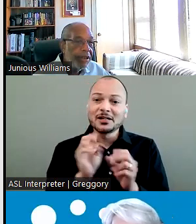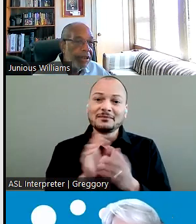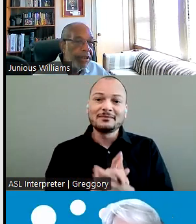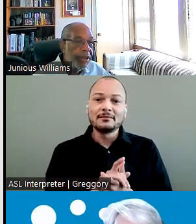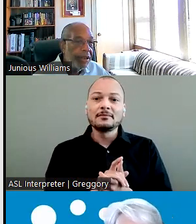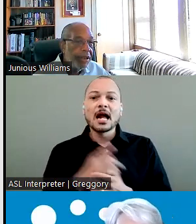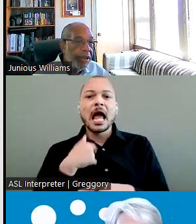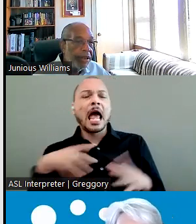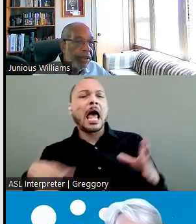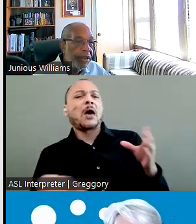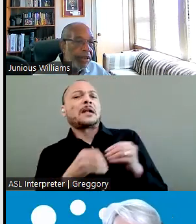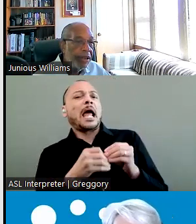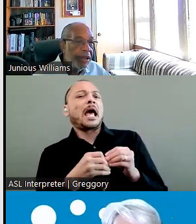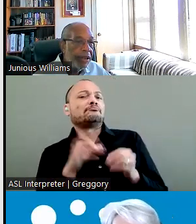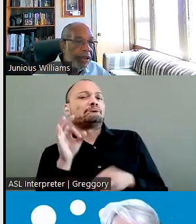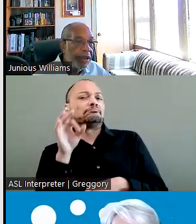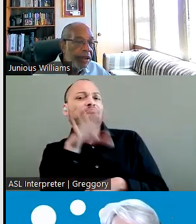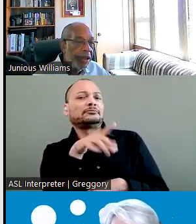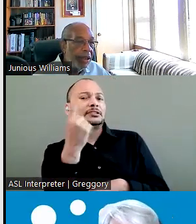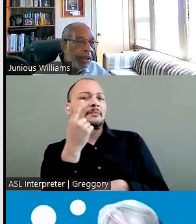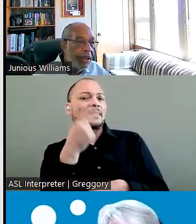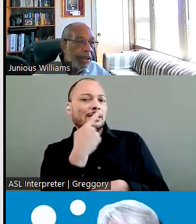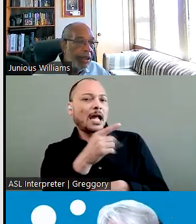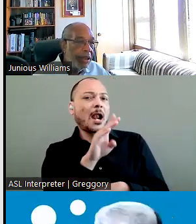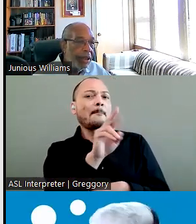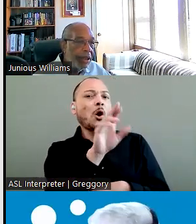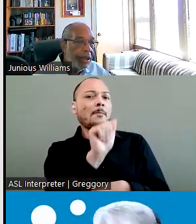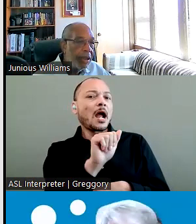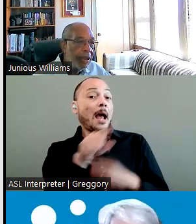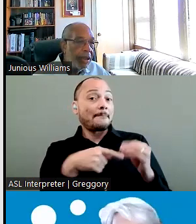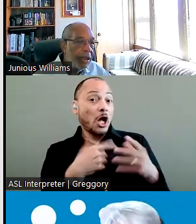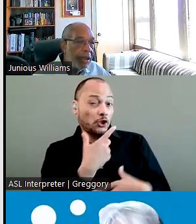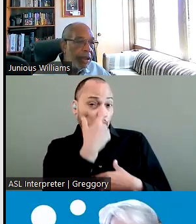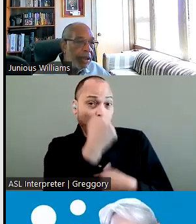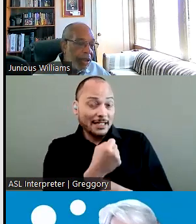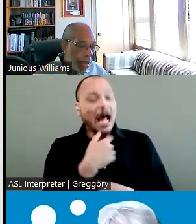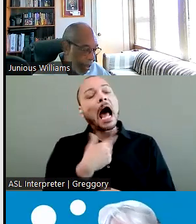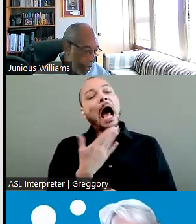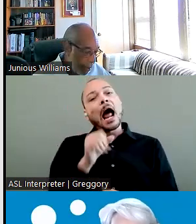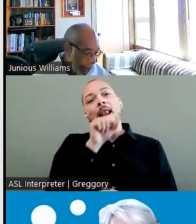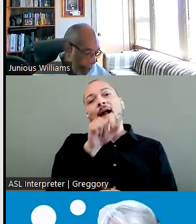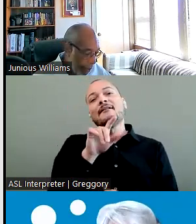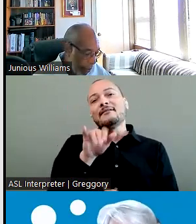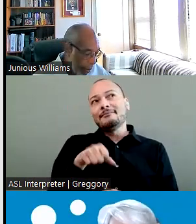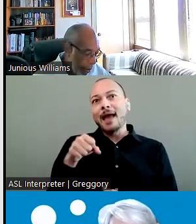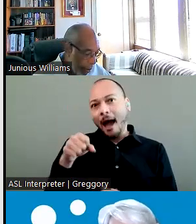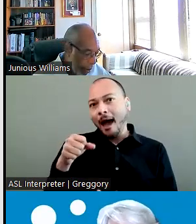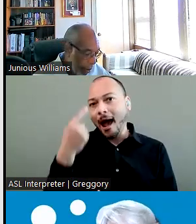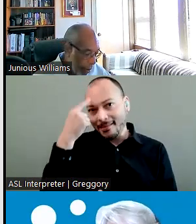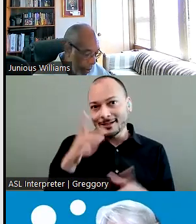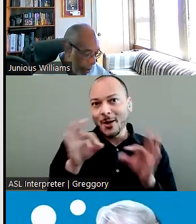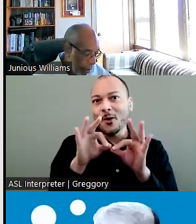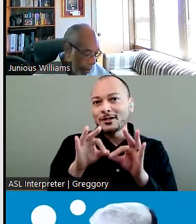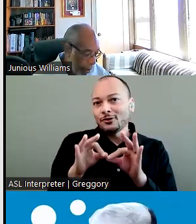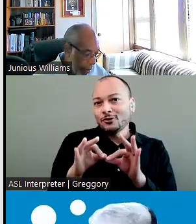Can I just add something really quick to something that you said, Barbara, about trust? And I love that, yes, I think it's important to